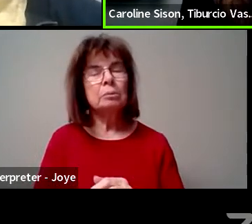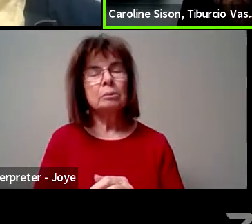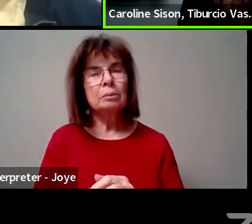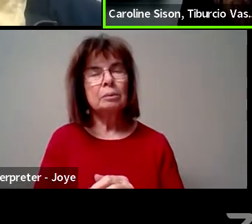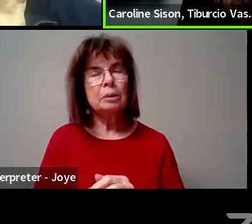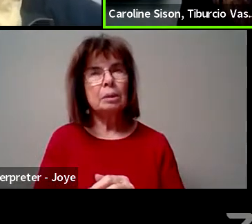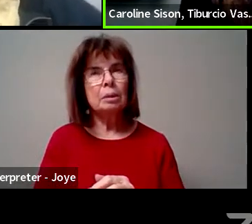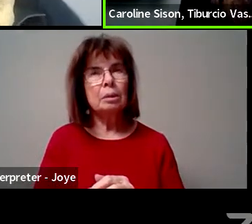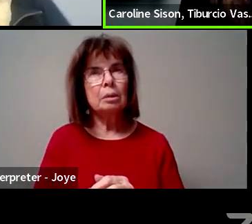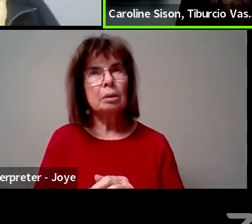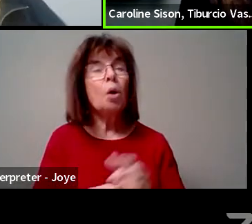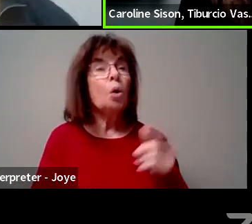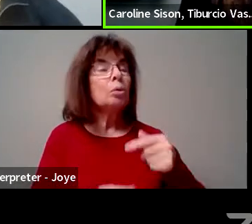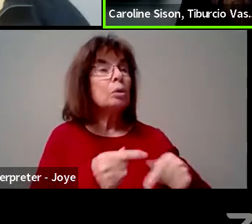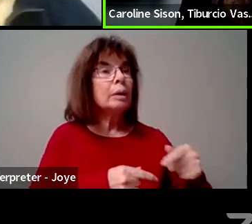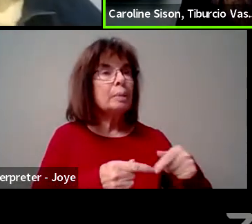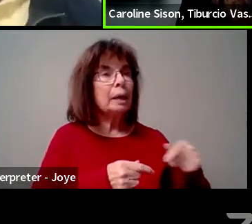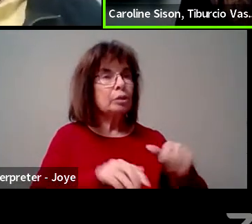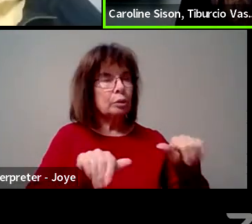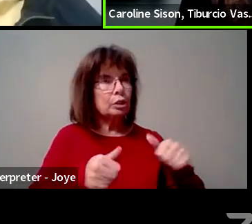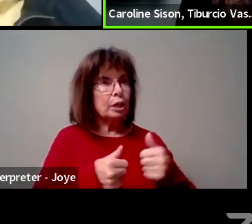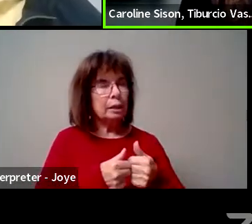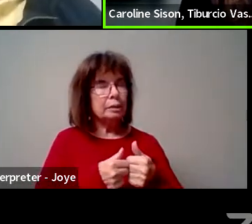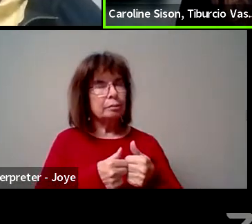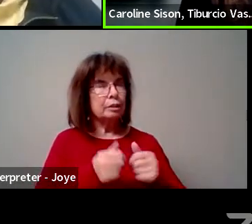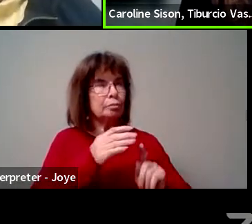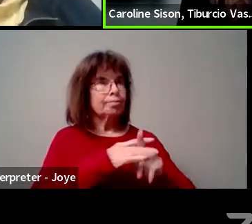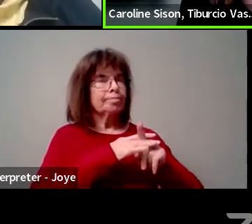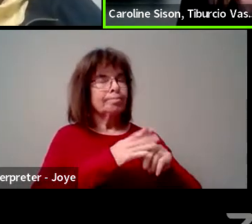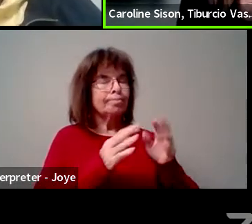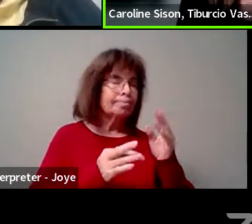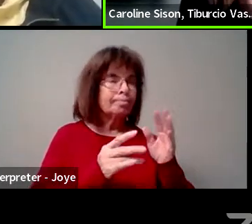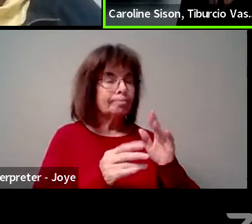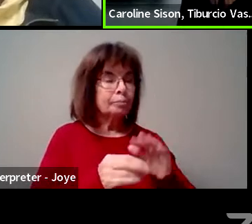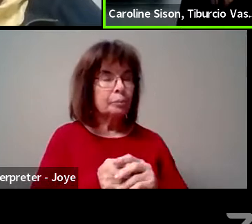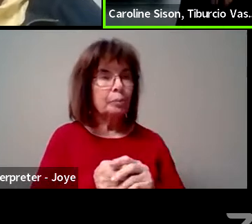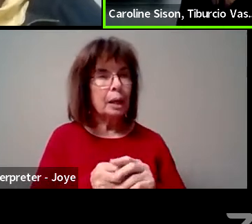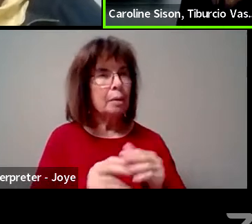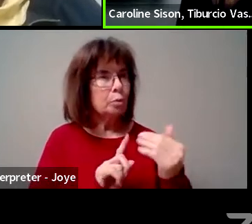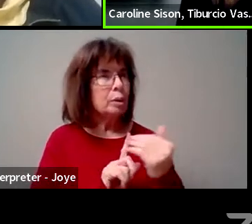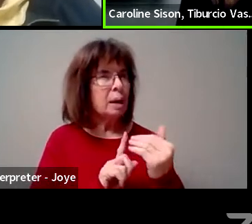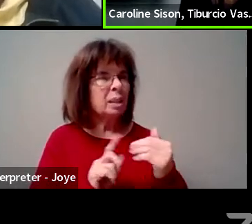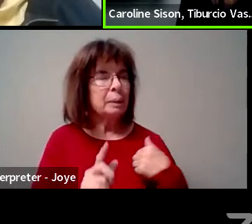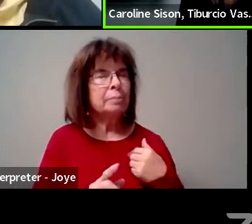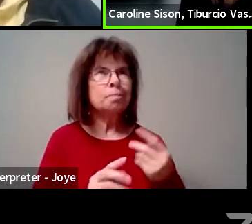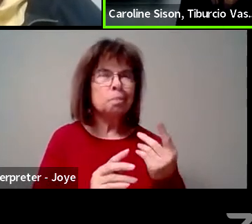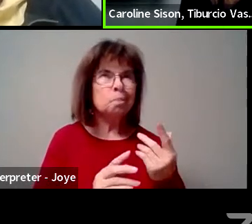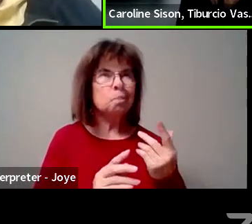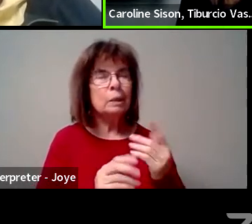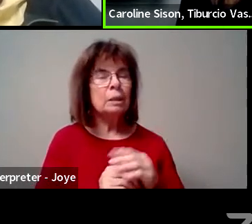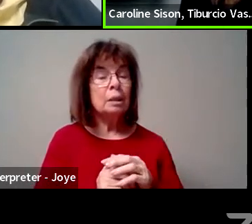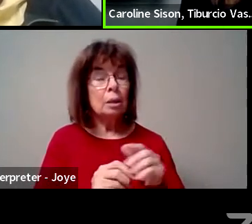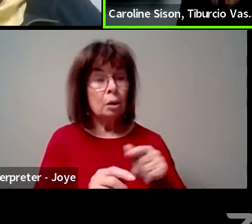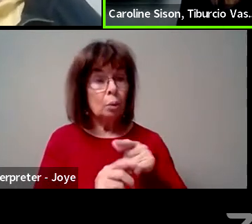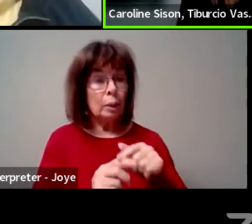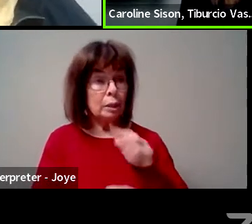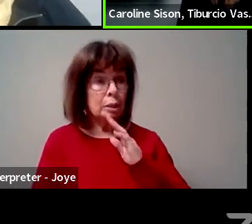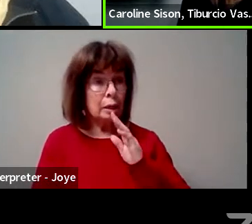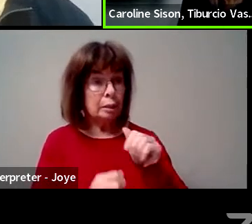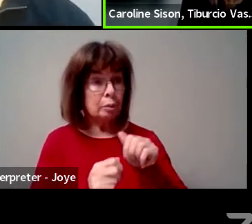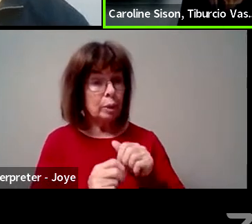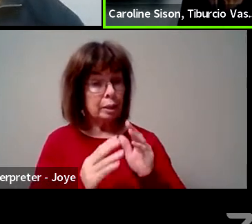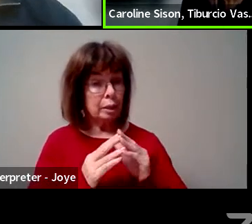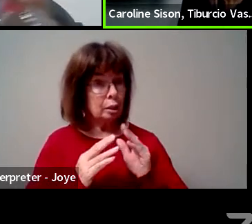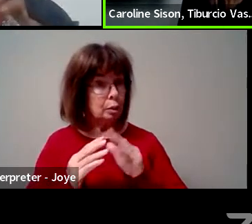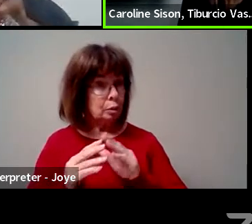And also going back to challenge, this also kind of also reminded me, when talking with community members,